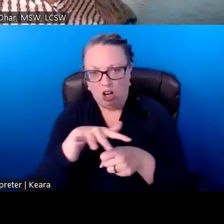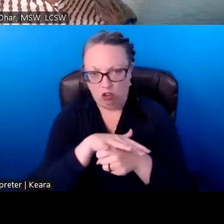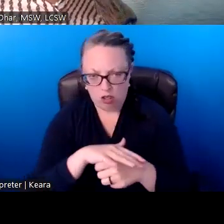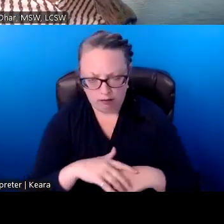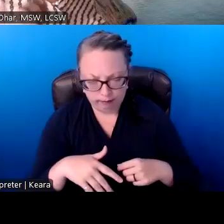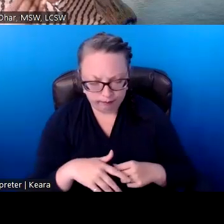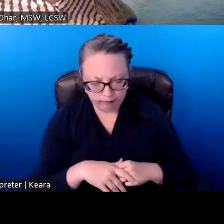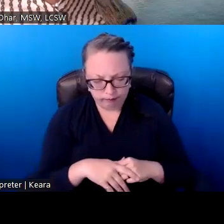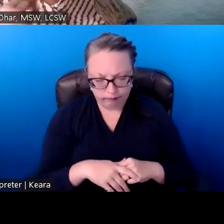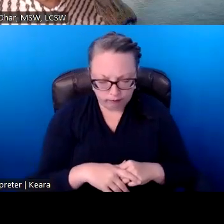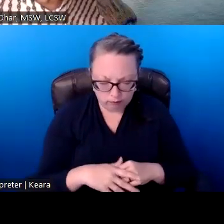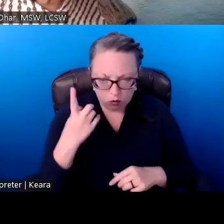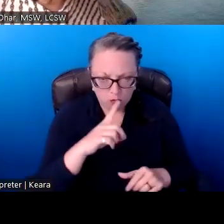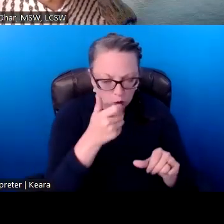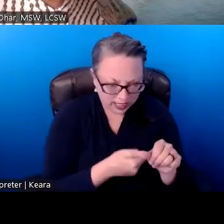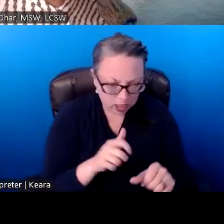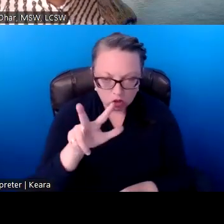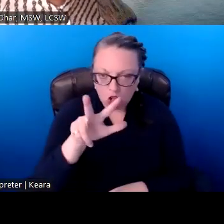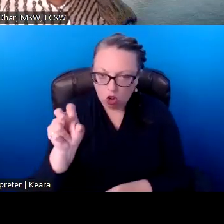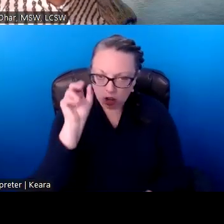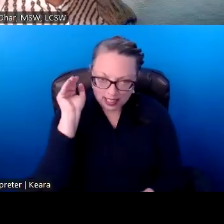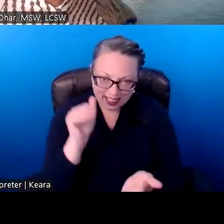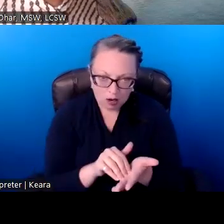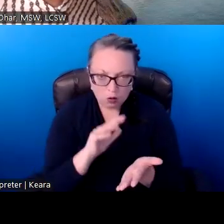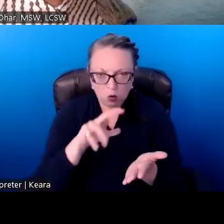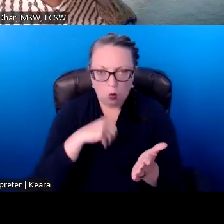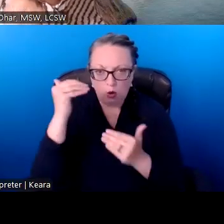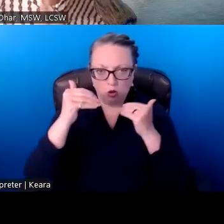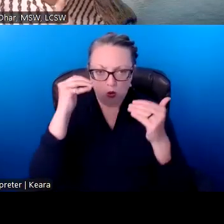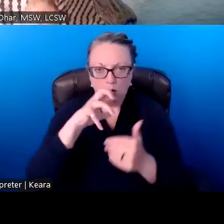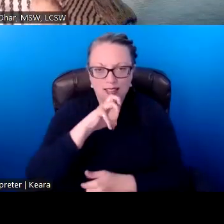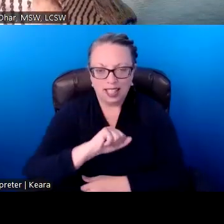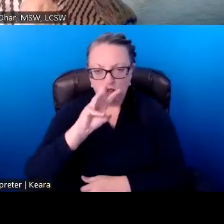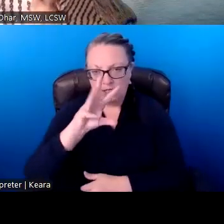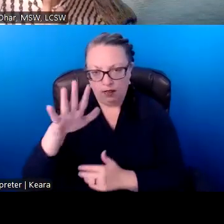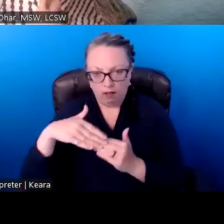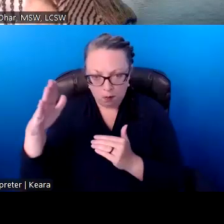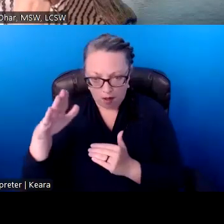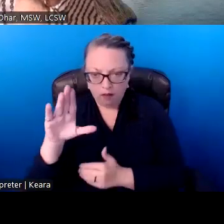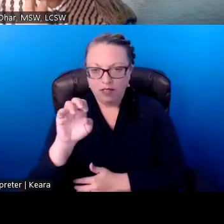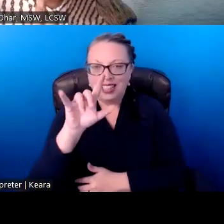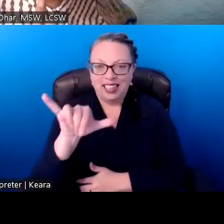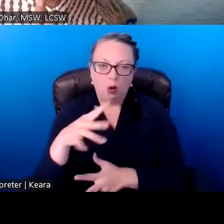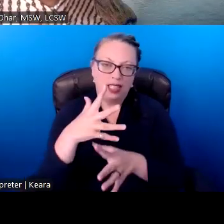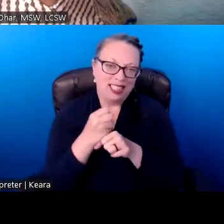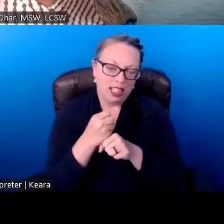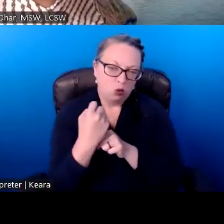each county. So for every 30,000 older adults who are age 65, the county gets one